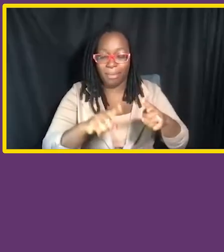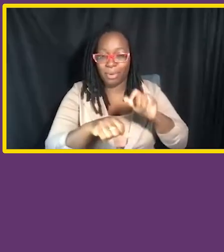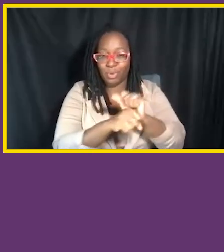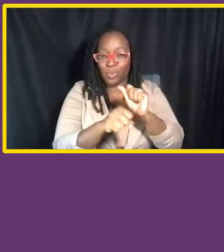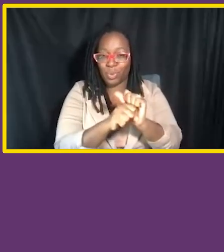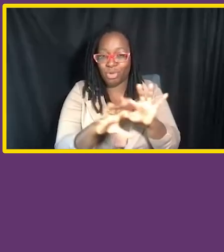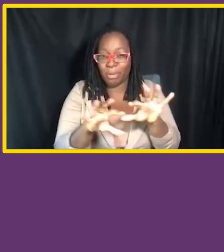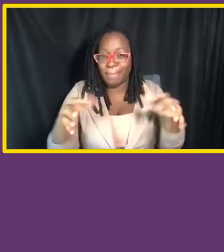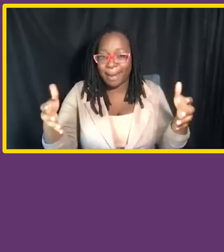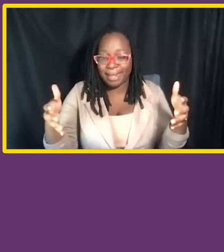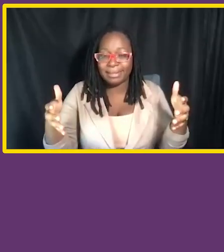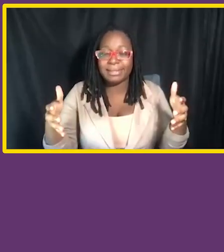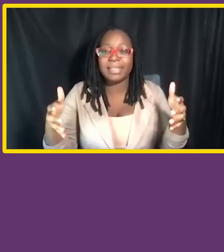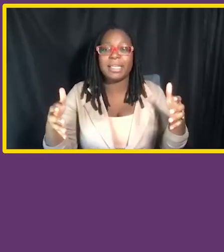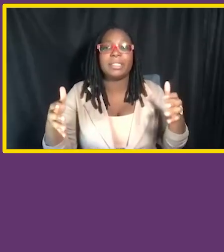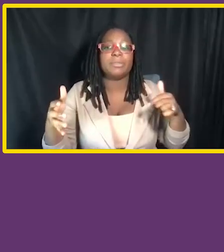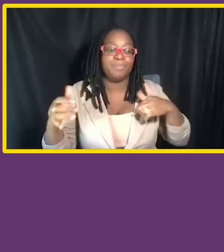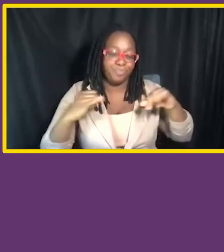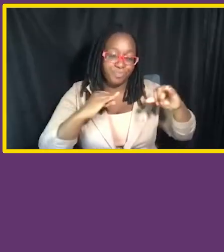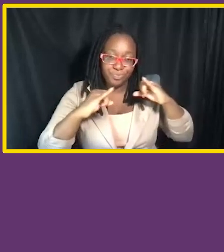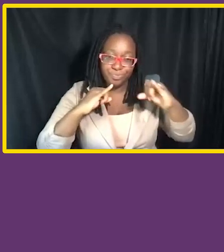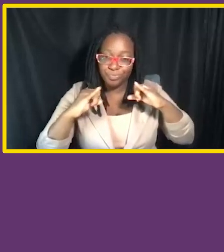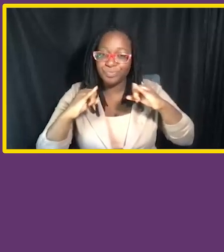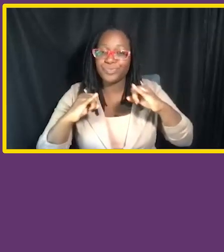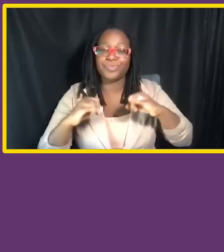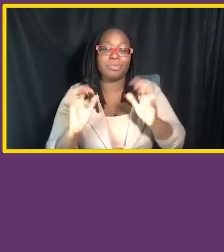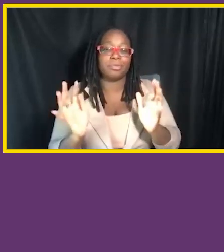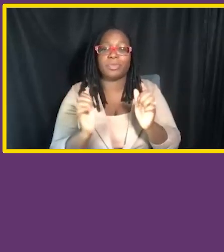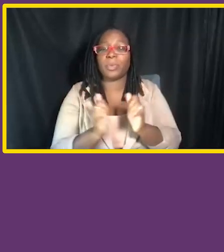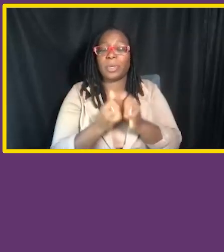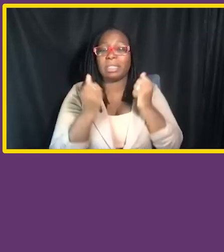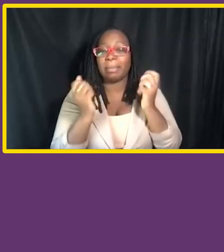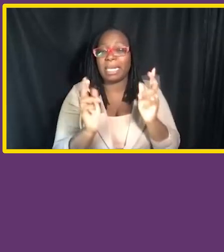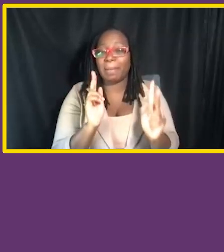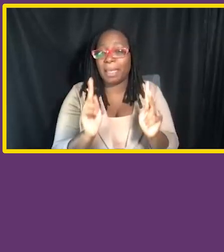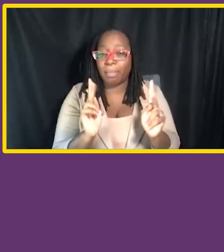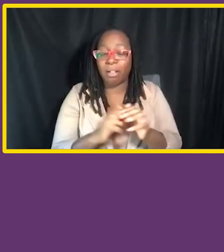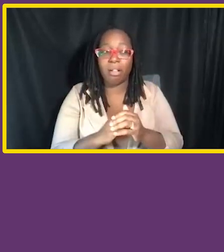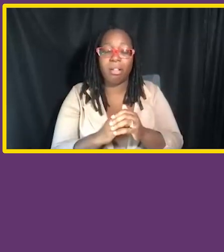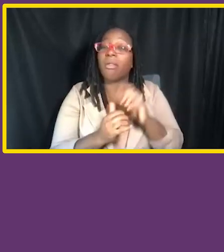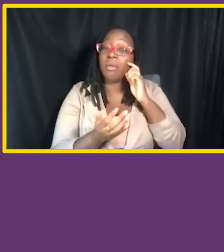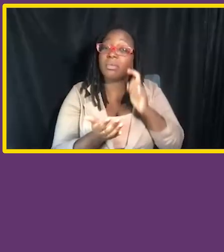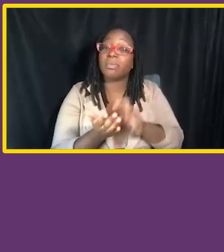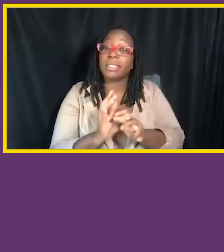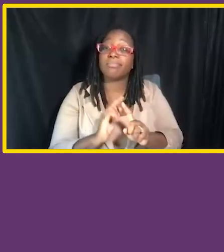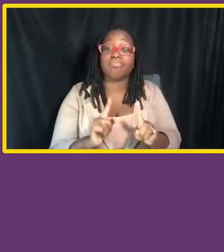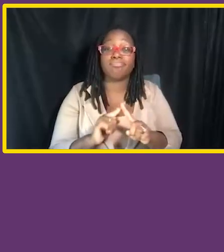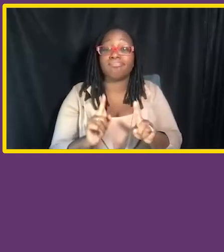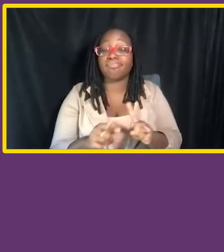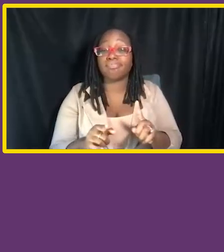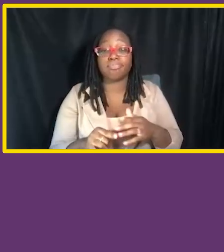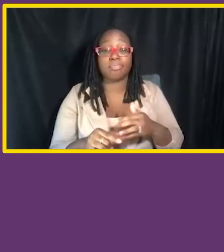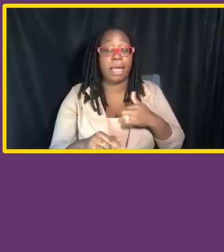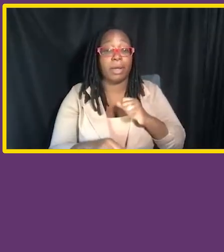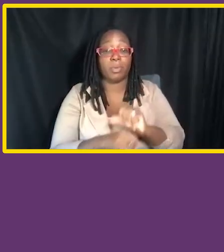have interviewed and spoken to many people about and witnessed many issues in workplaces in my 25 years in tech as